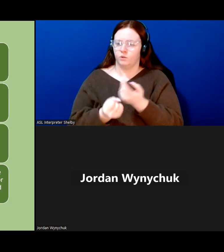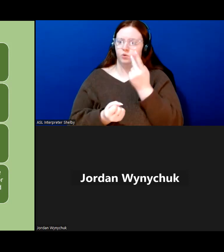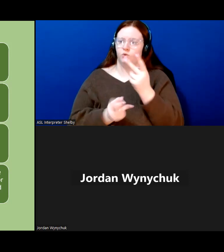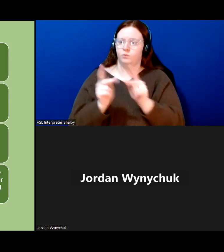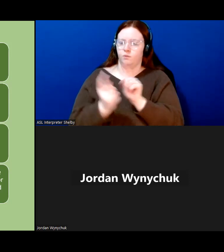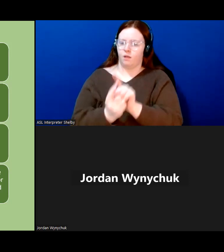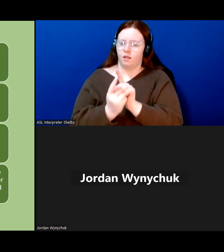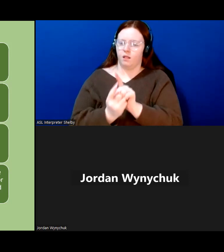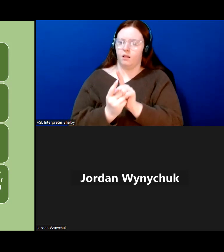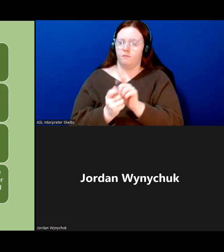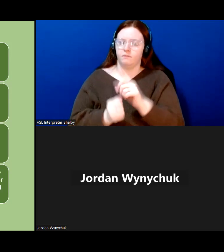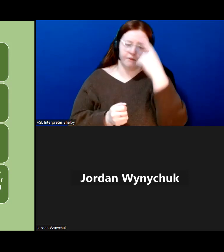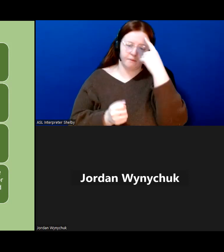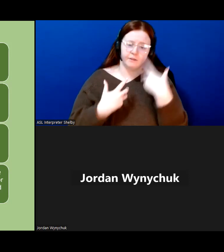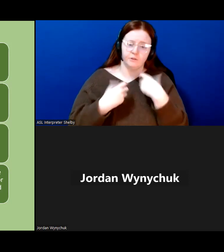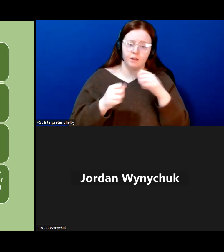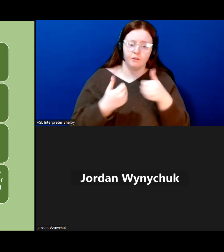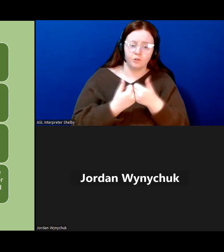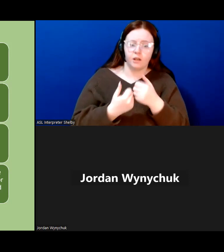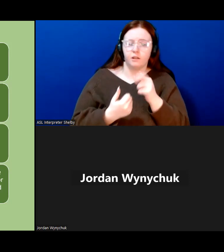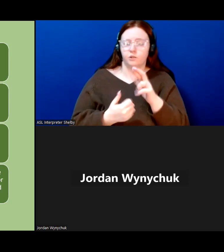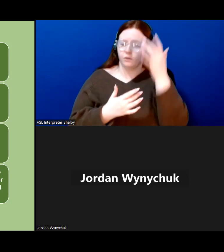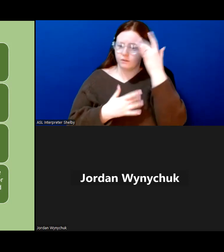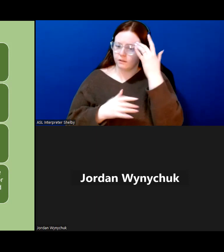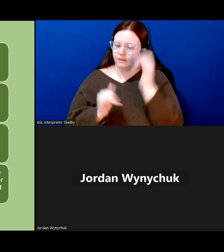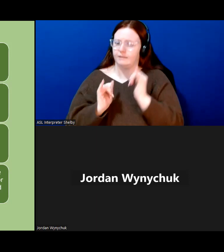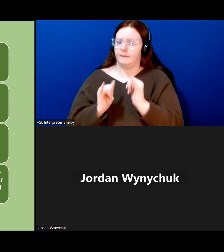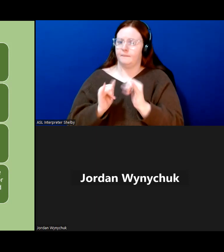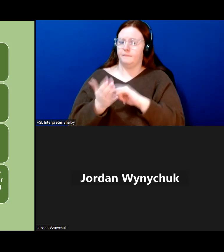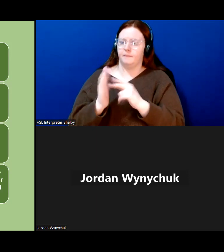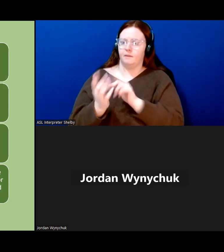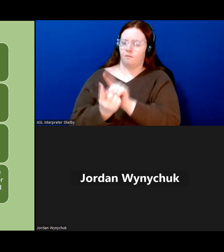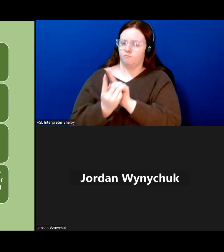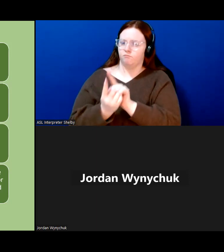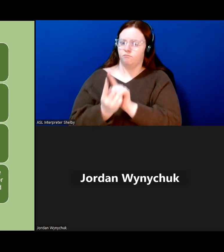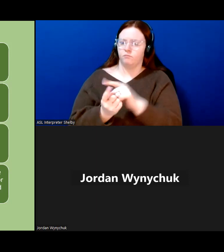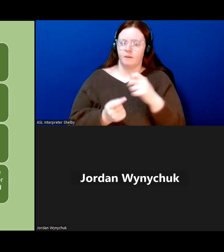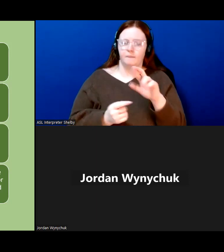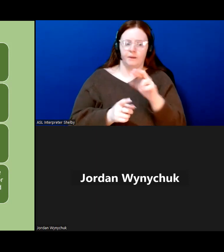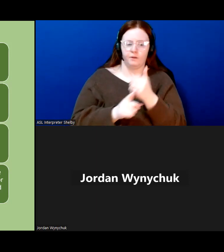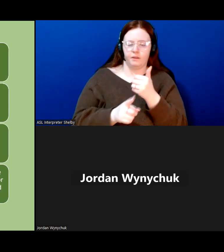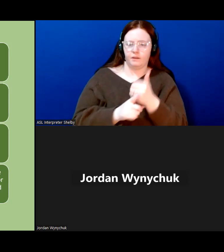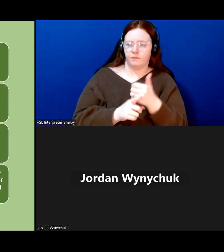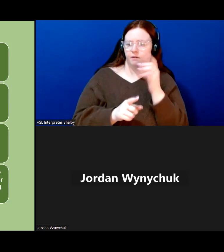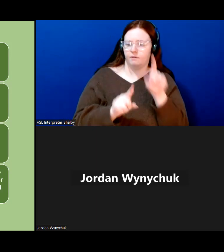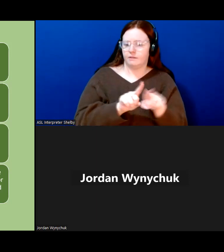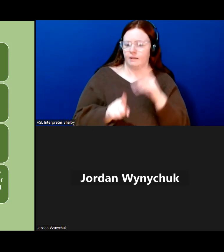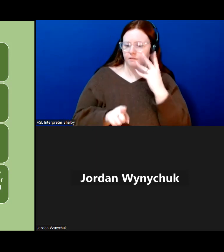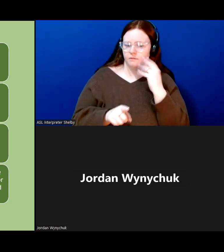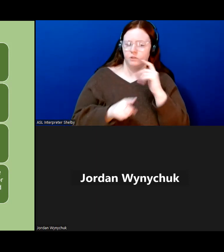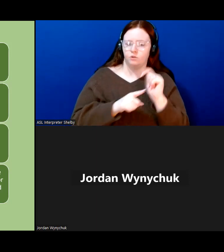as a mental health challenge or illness. A peer supporter has lived through that similar experience and is trained to support